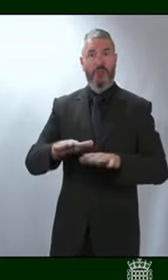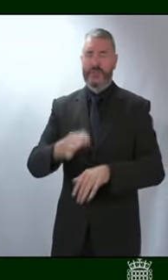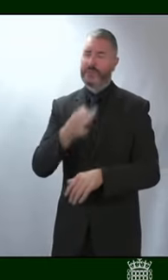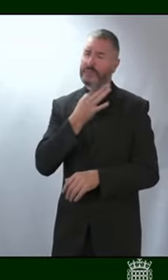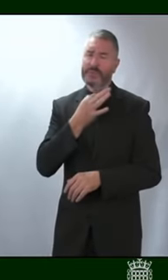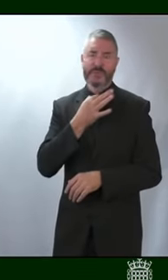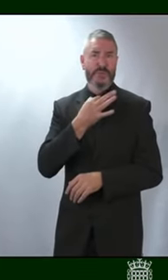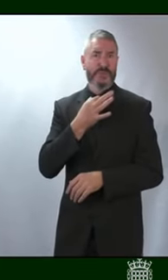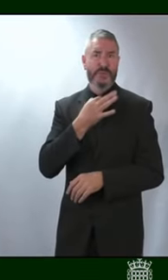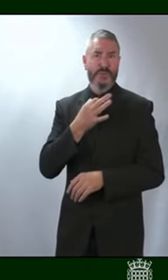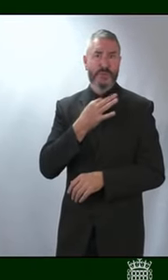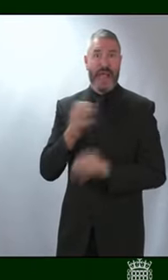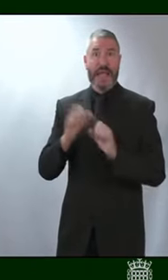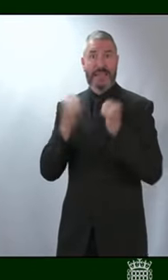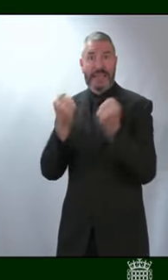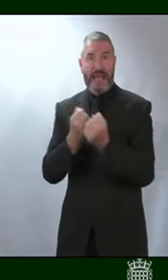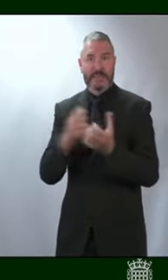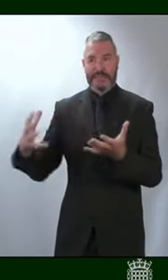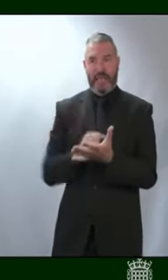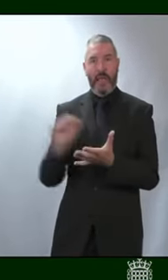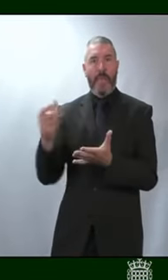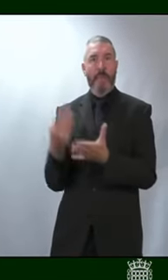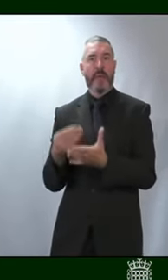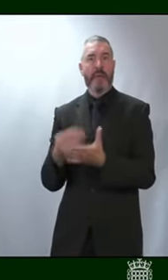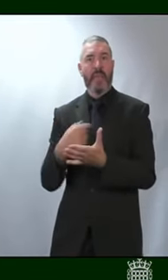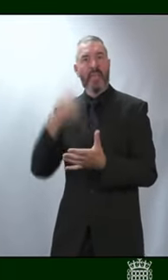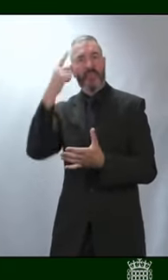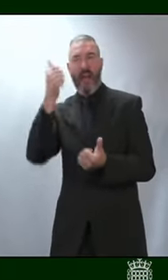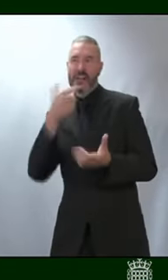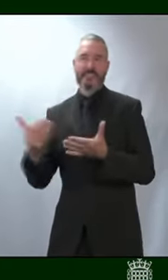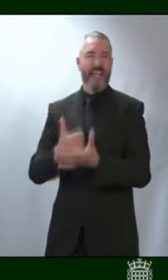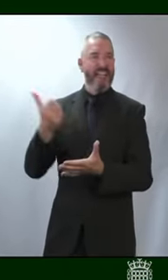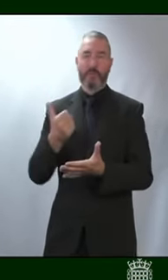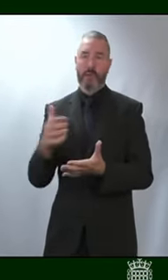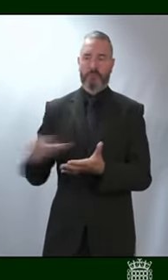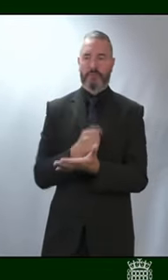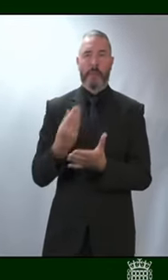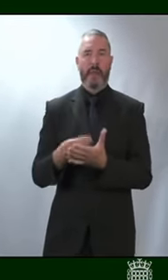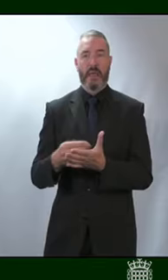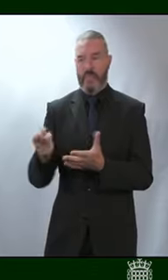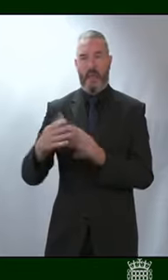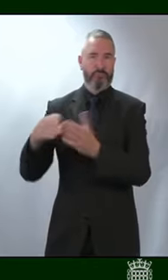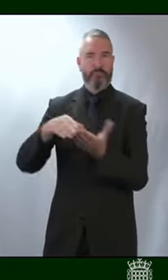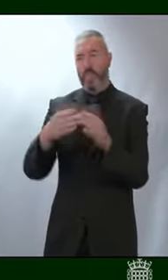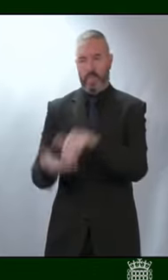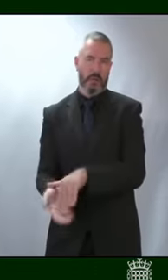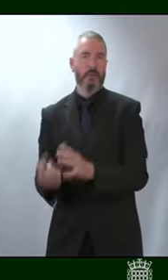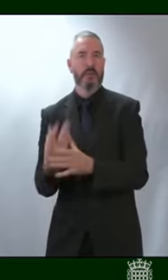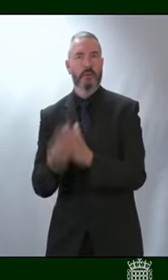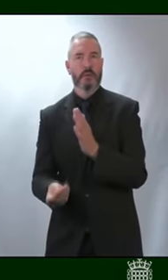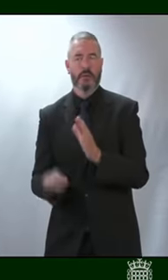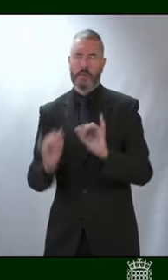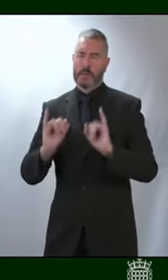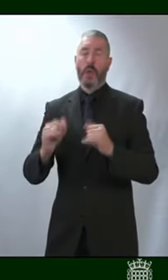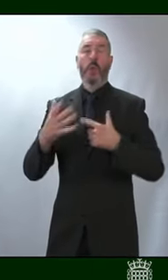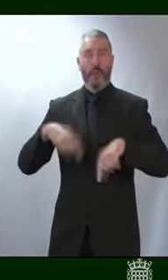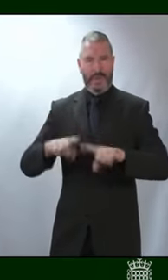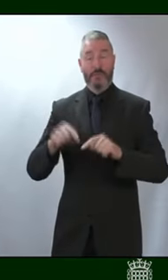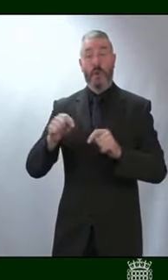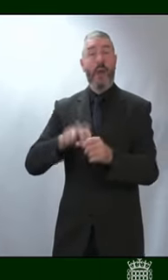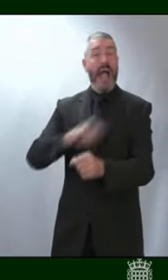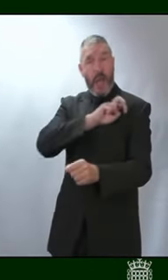cheated by gangs as they are. We must find a better way of doing this. Once we are out of the